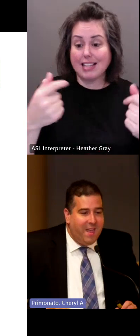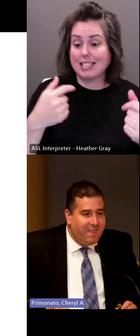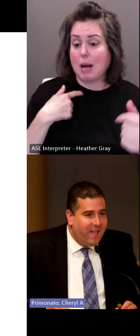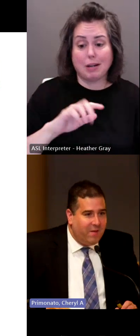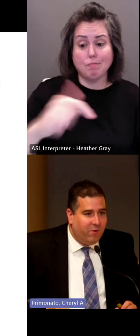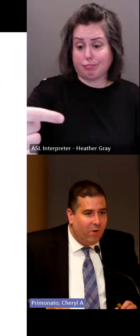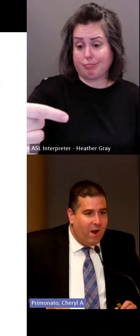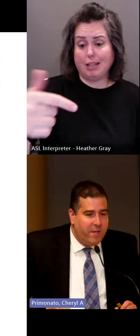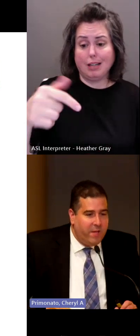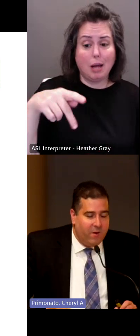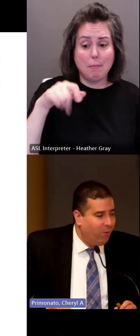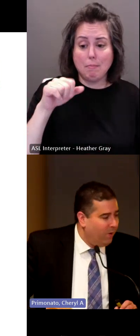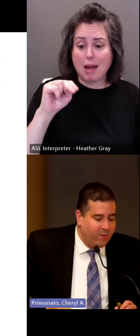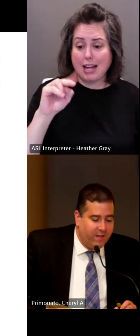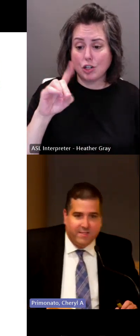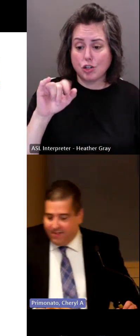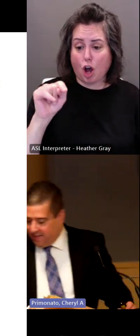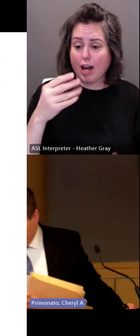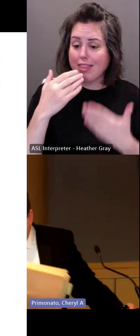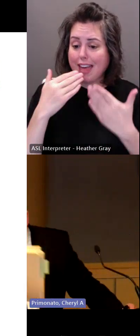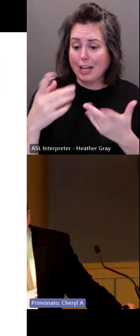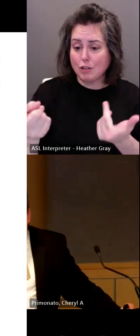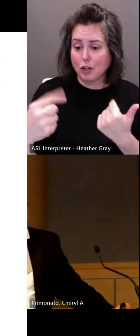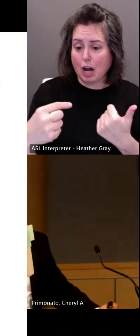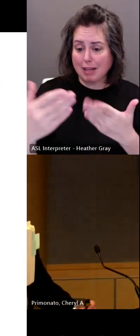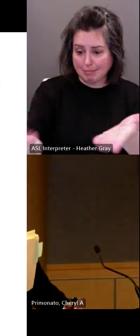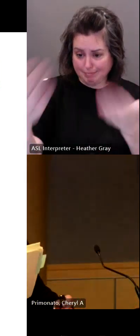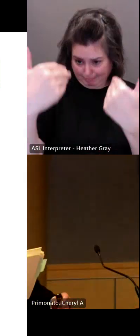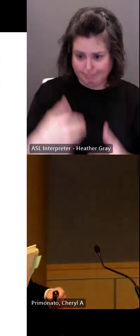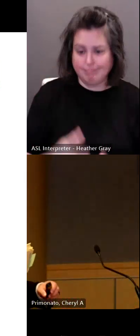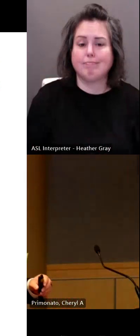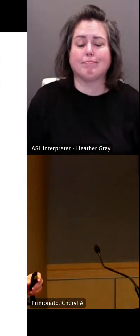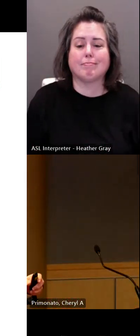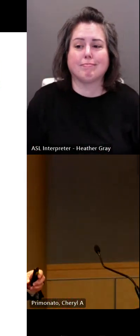team and thank them for being here and their work with us.